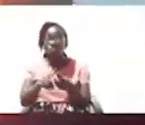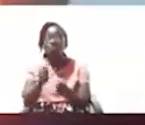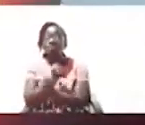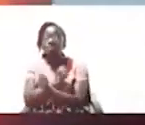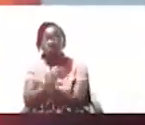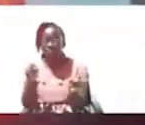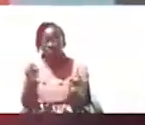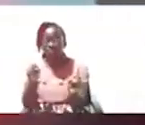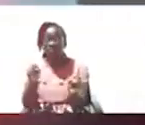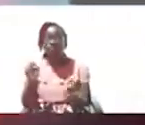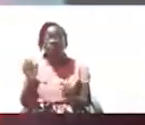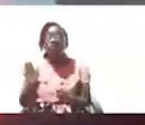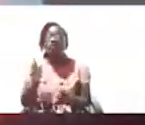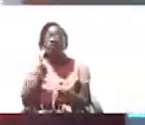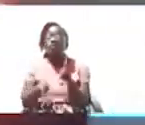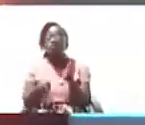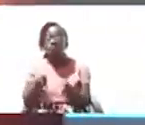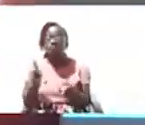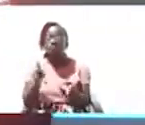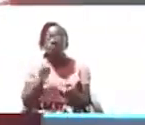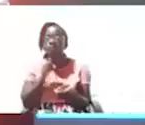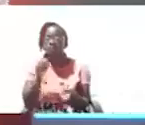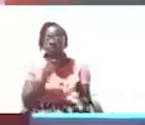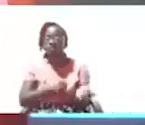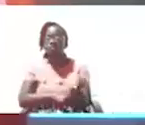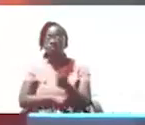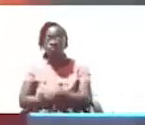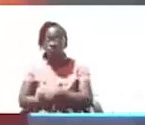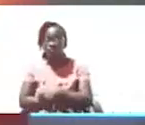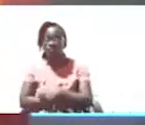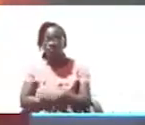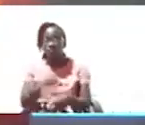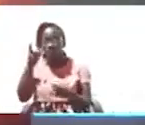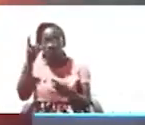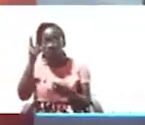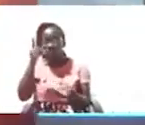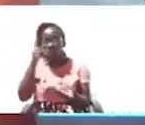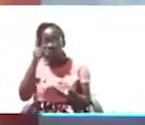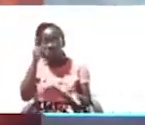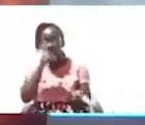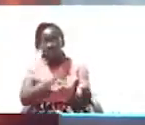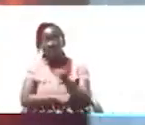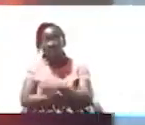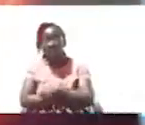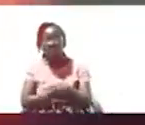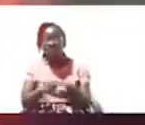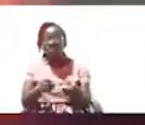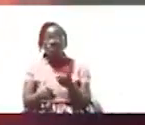to save his people is today. The day God has appointed